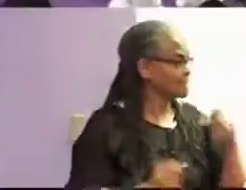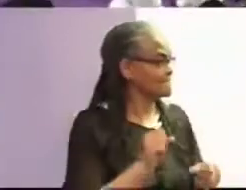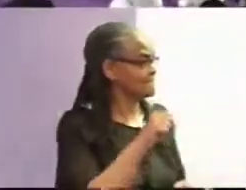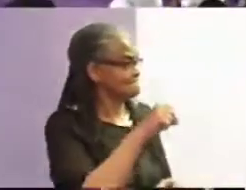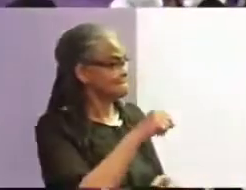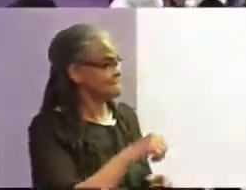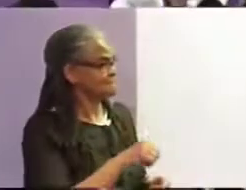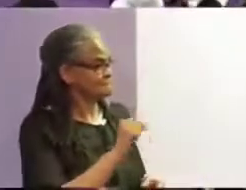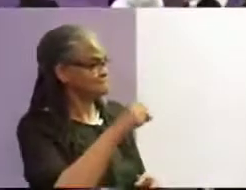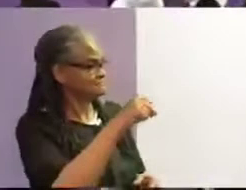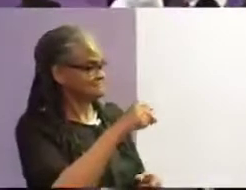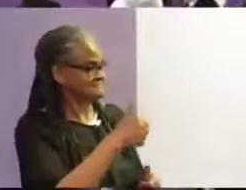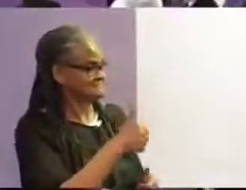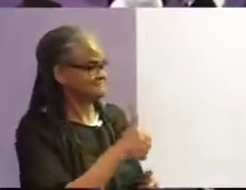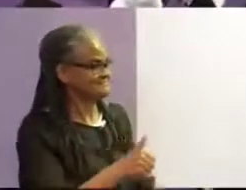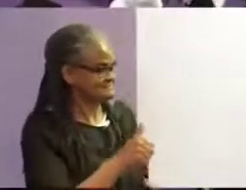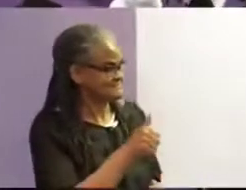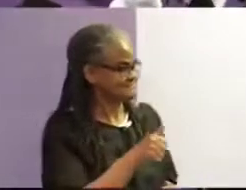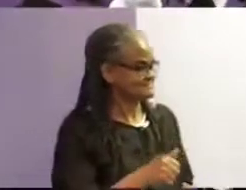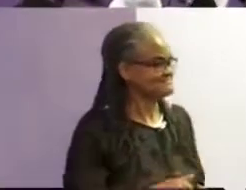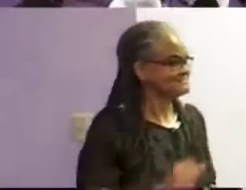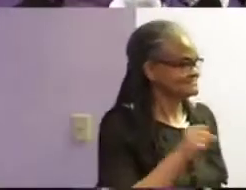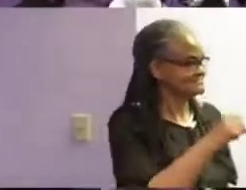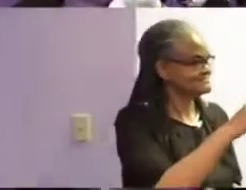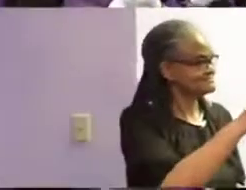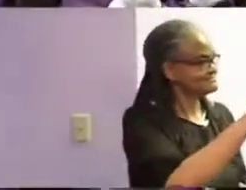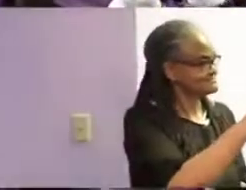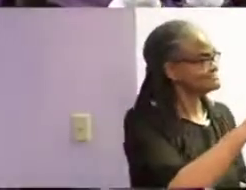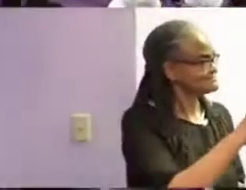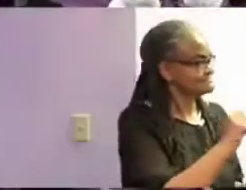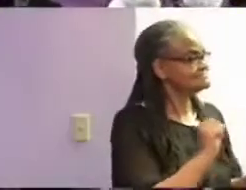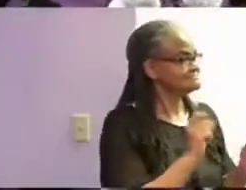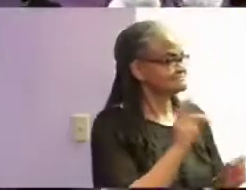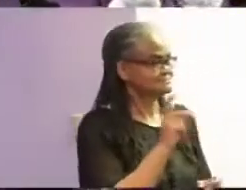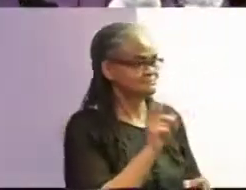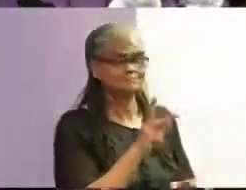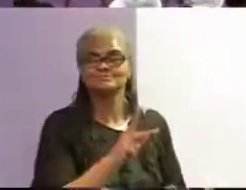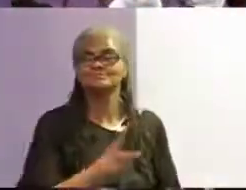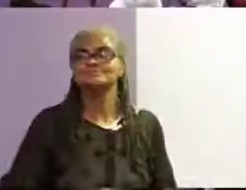When you give, I want you three to give together.